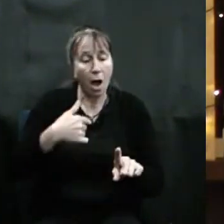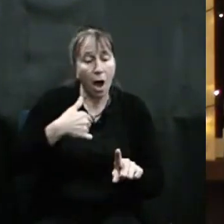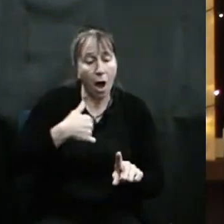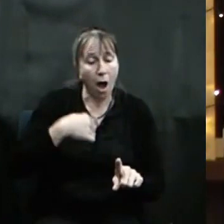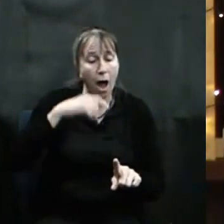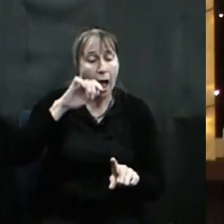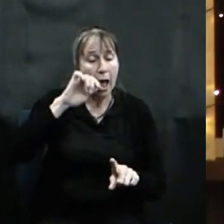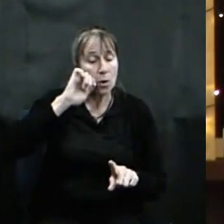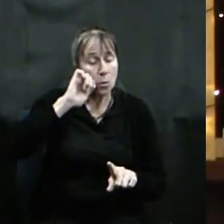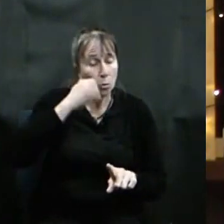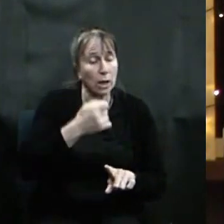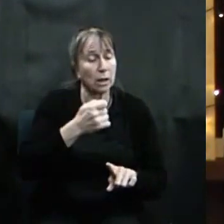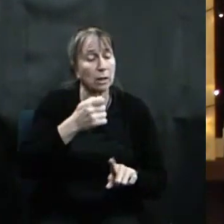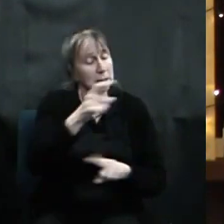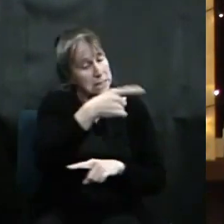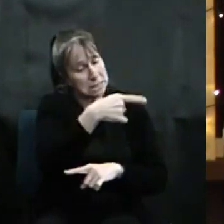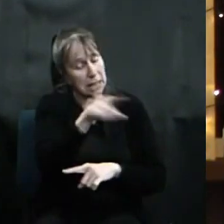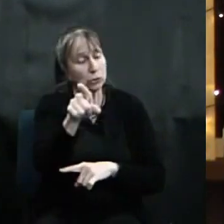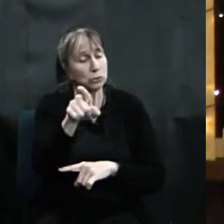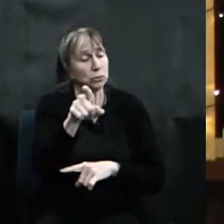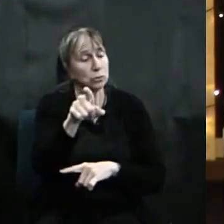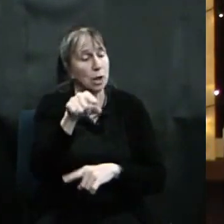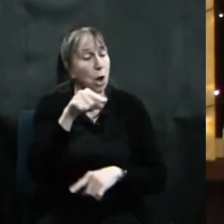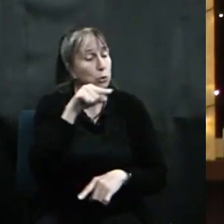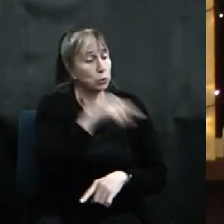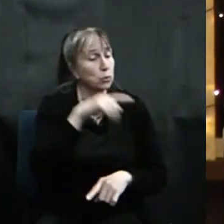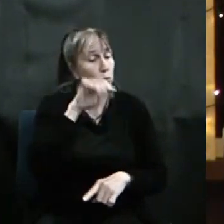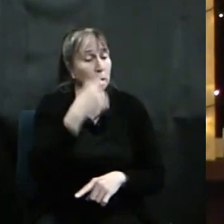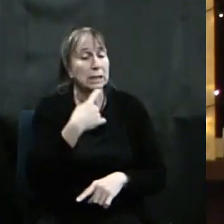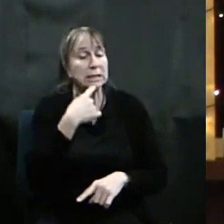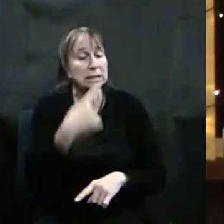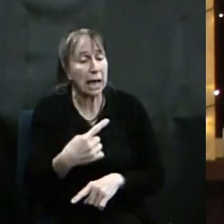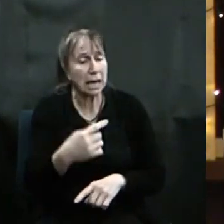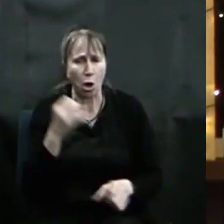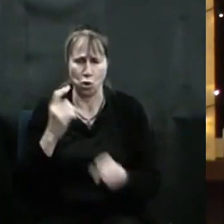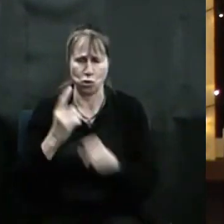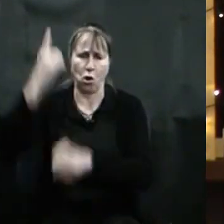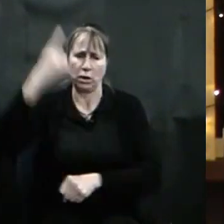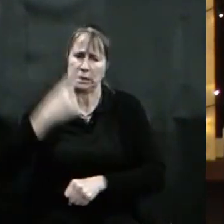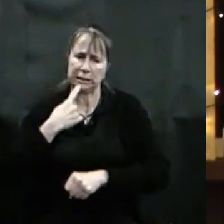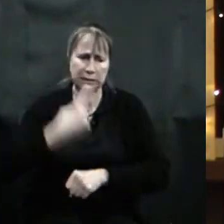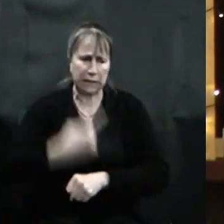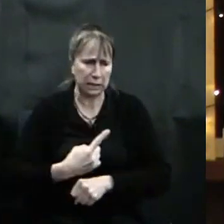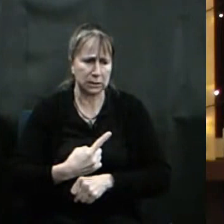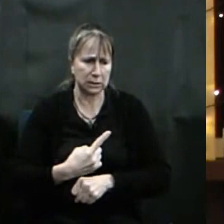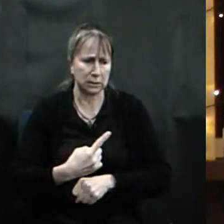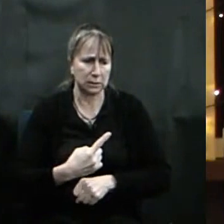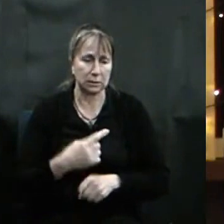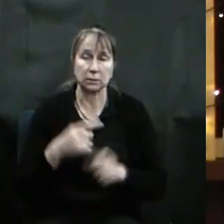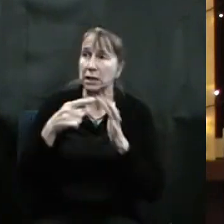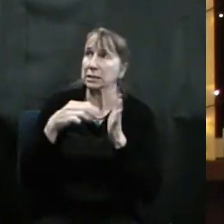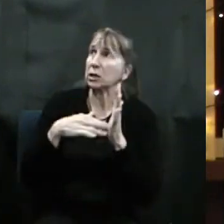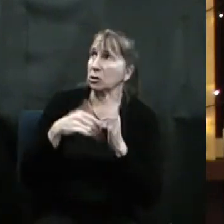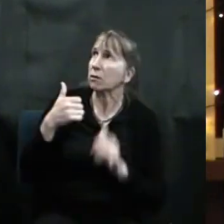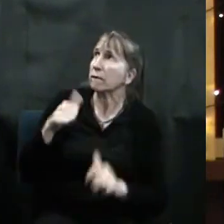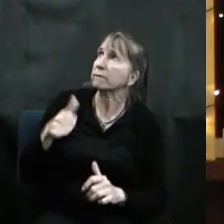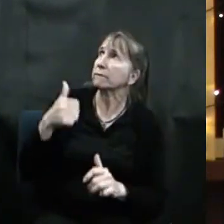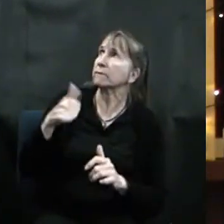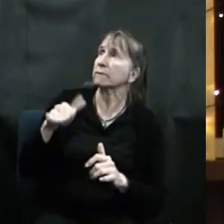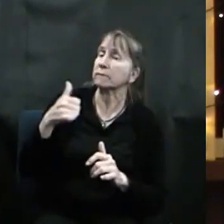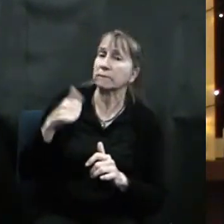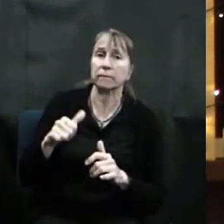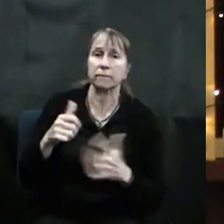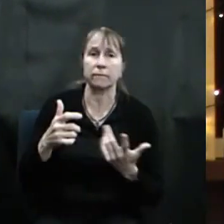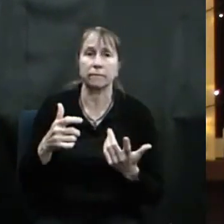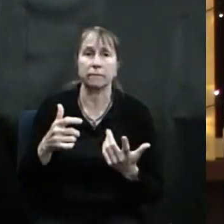them, thus says the Lord God. Have a look at verse 5. And whether they hear or refuse to hear,